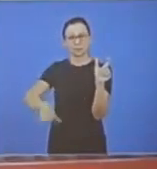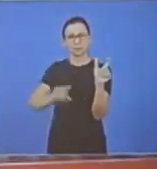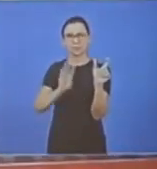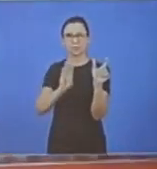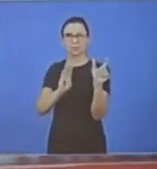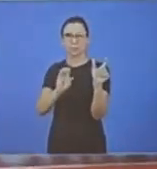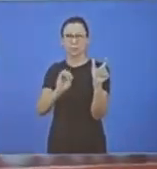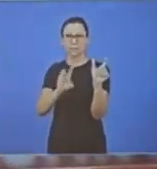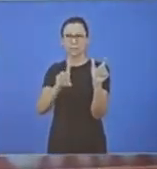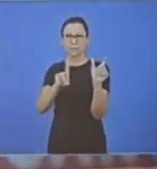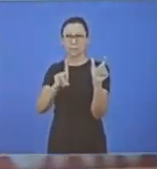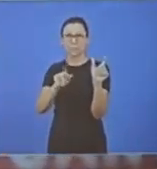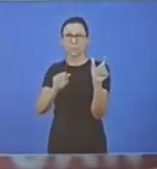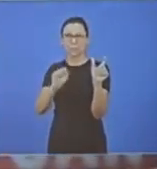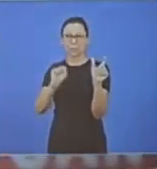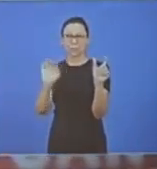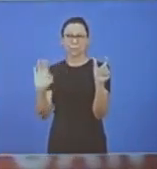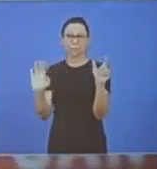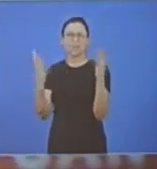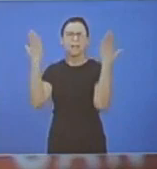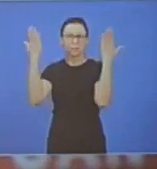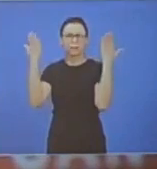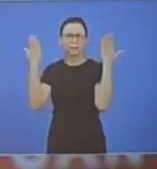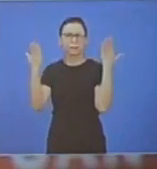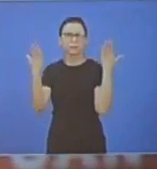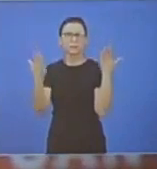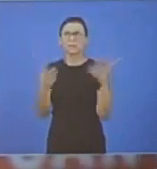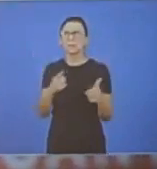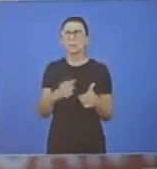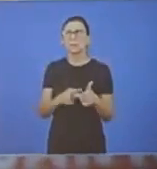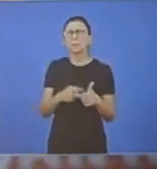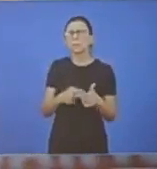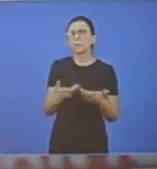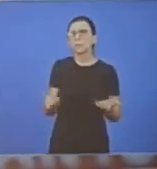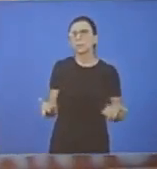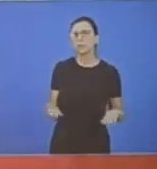When you read the text, you see how many times it repeats, because